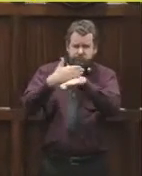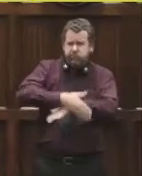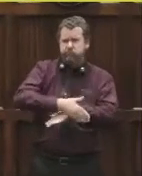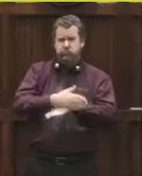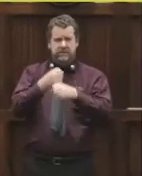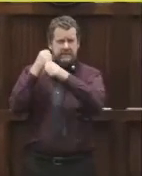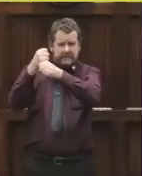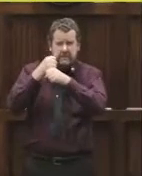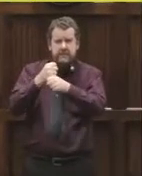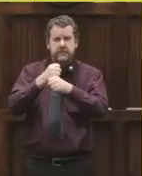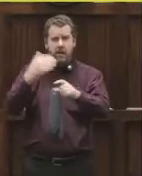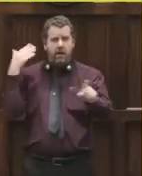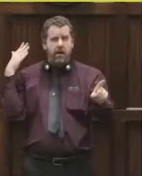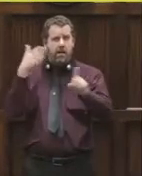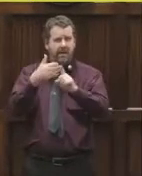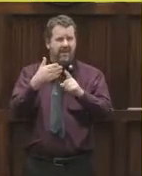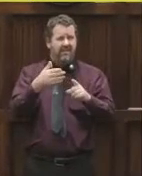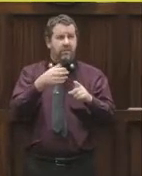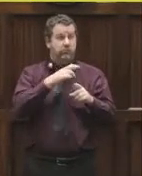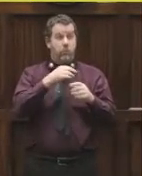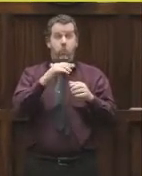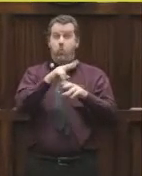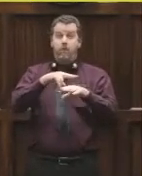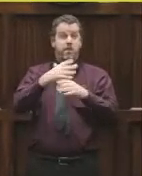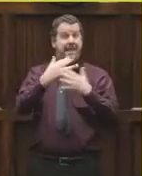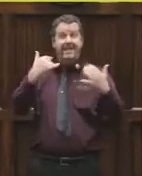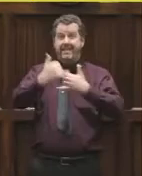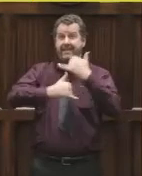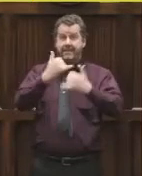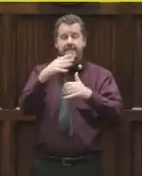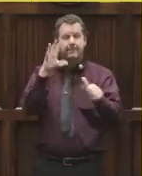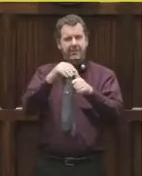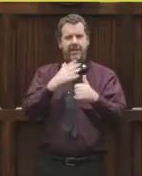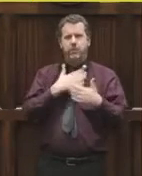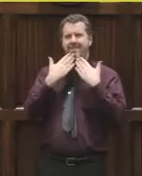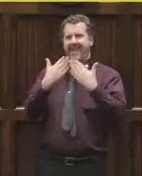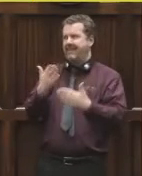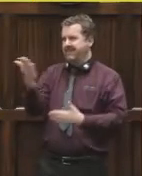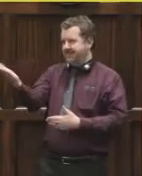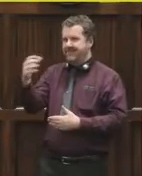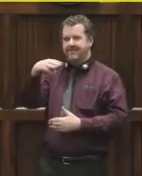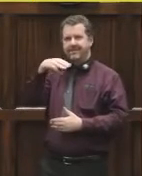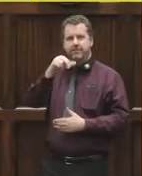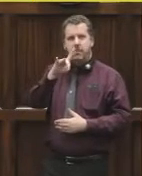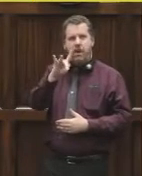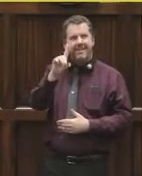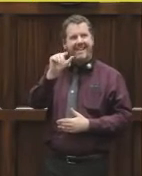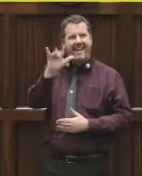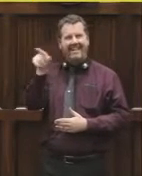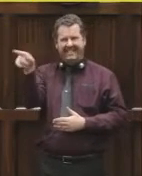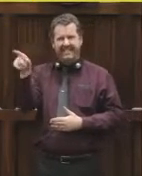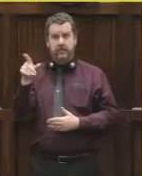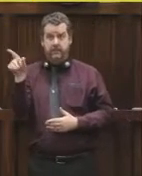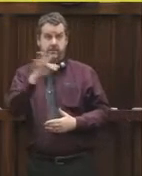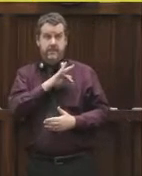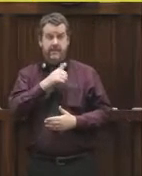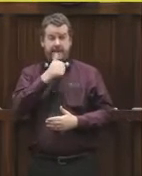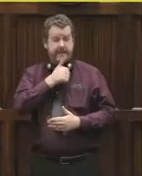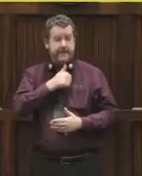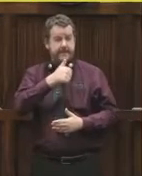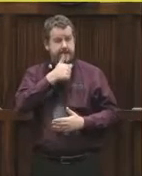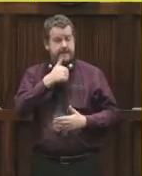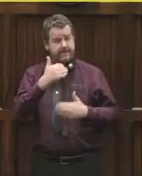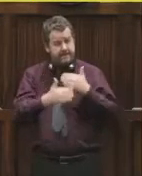pursuit of this agenda over many years, and in particular to thank Senator Mark Daly, who has been very tenacious